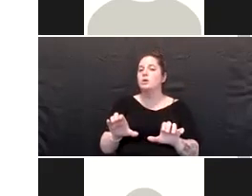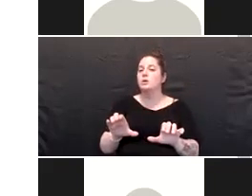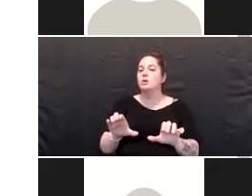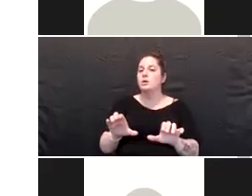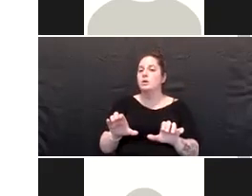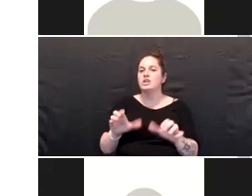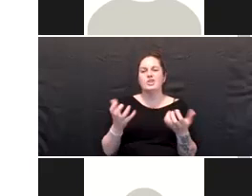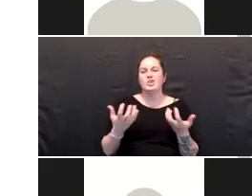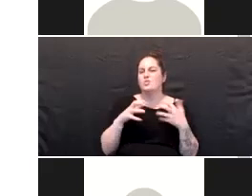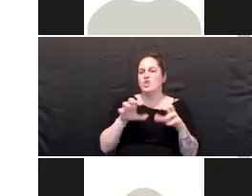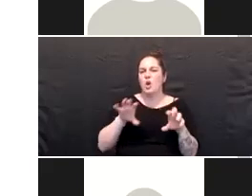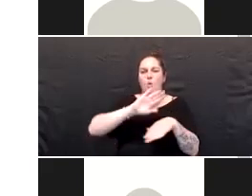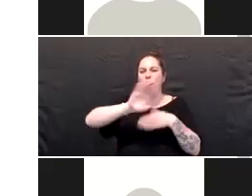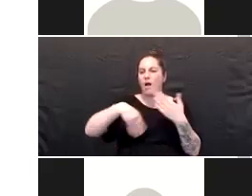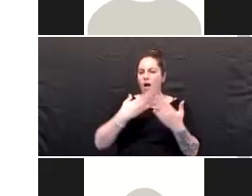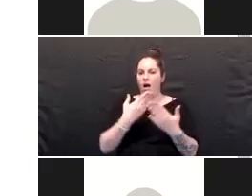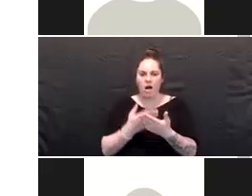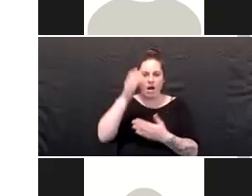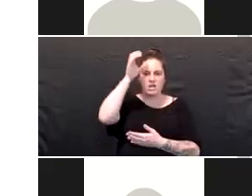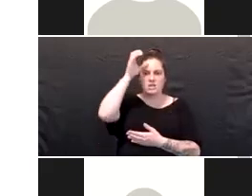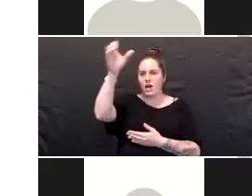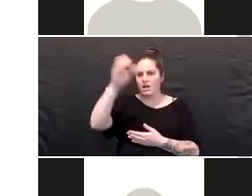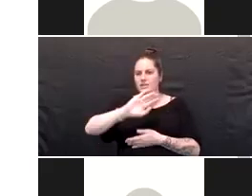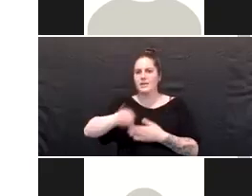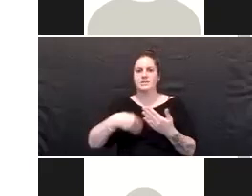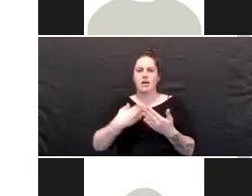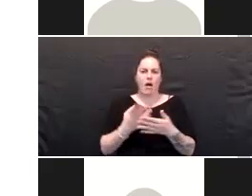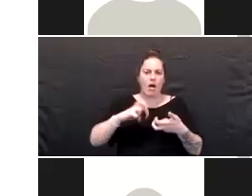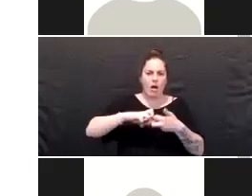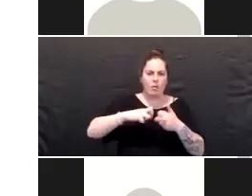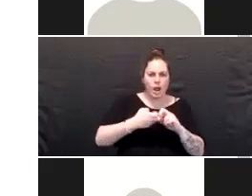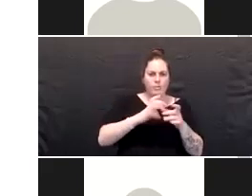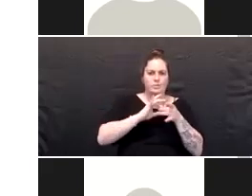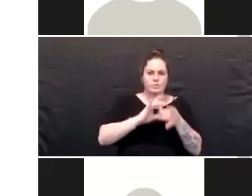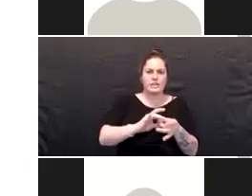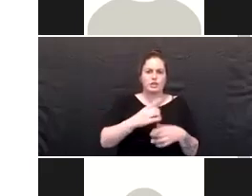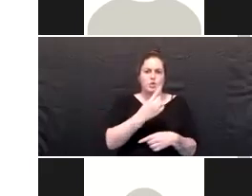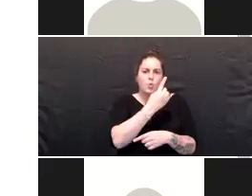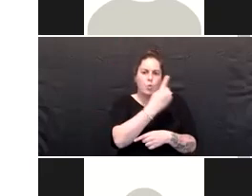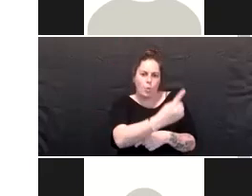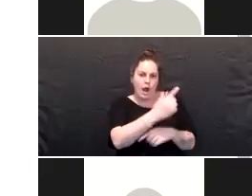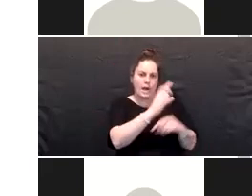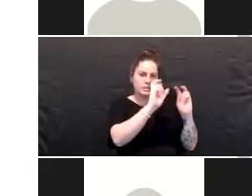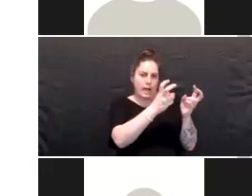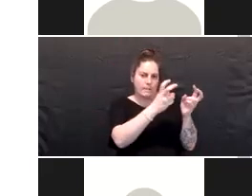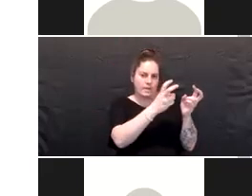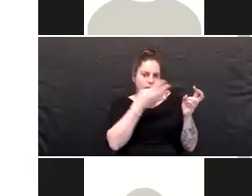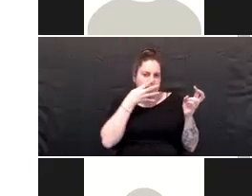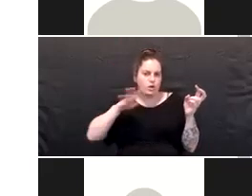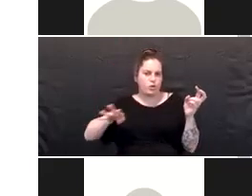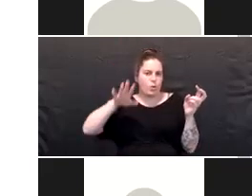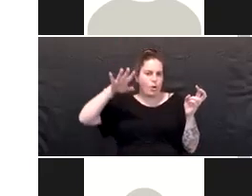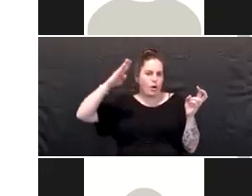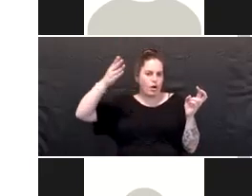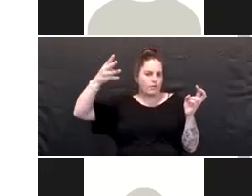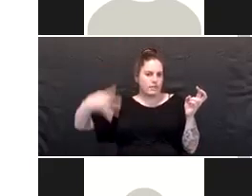have all of your concepts or all of your problems related to one topic area and neglect the others. By the same token,